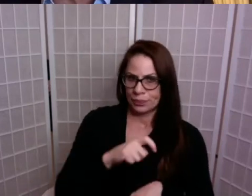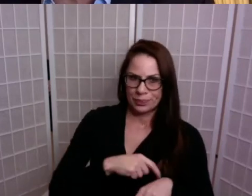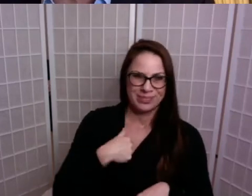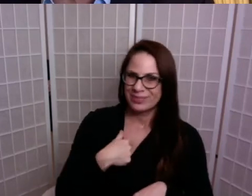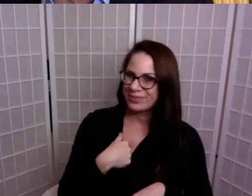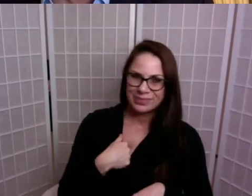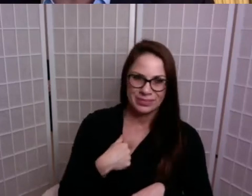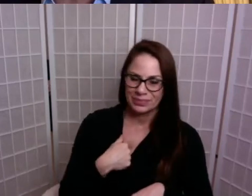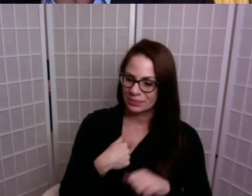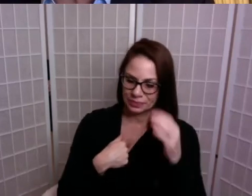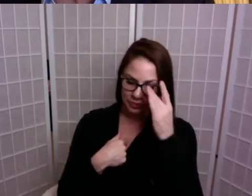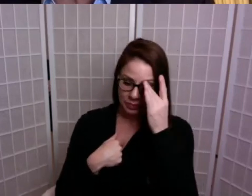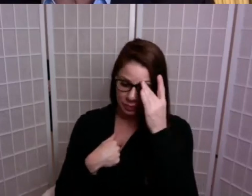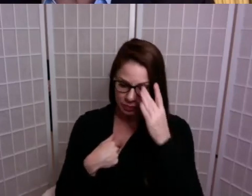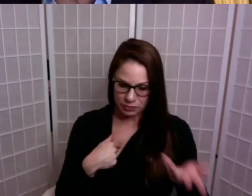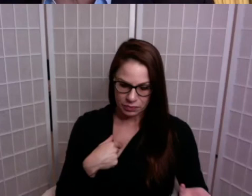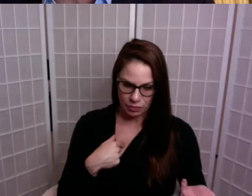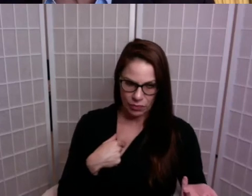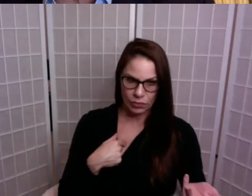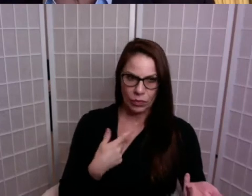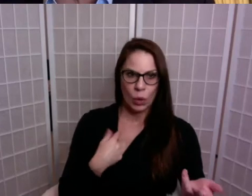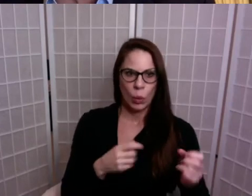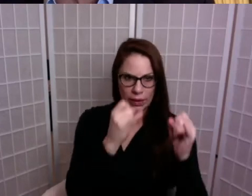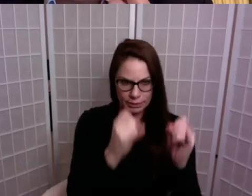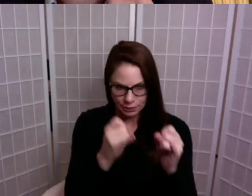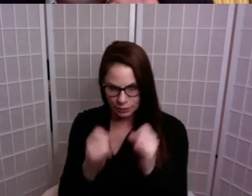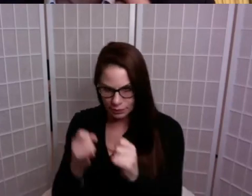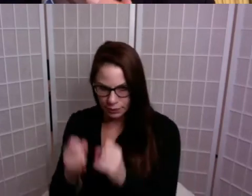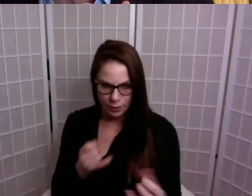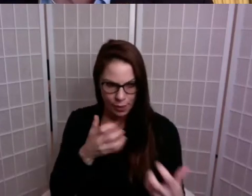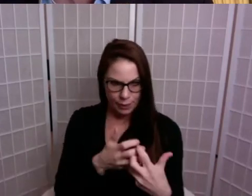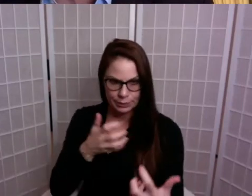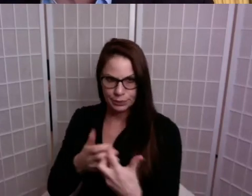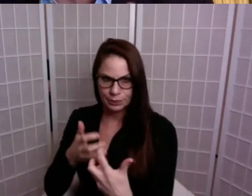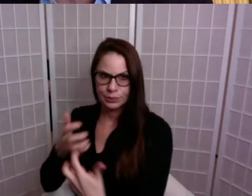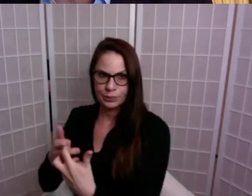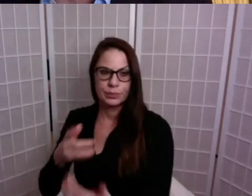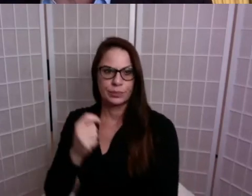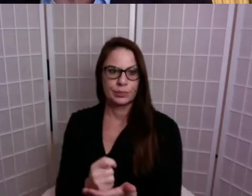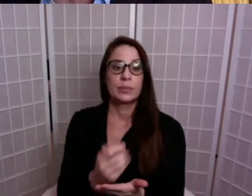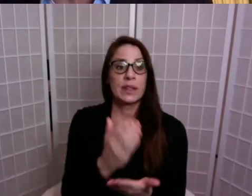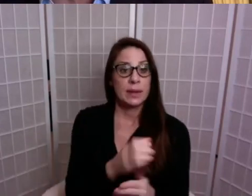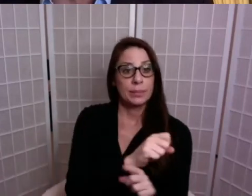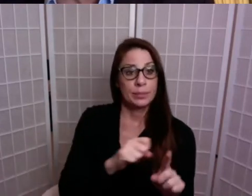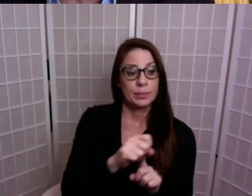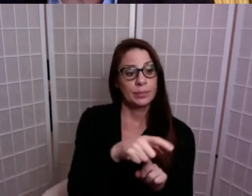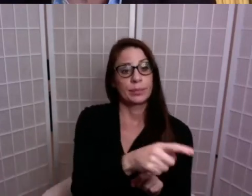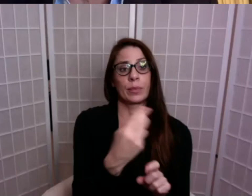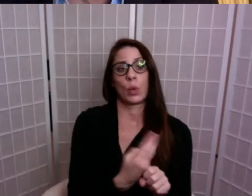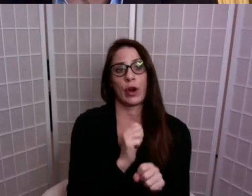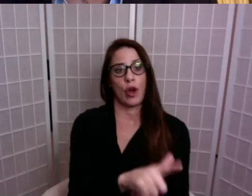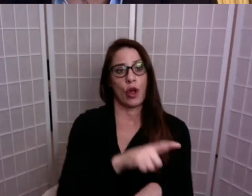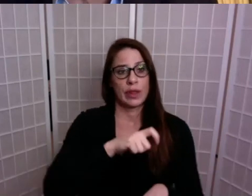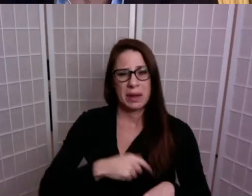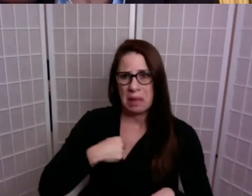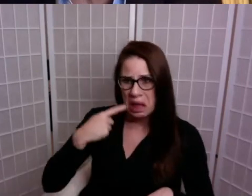say never. I think, we individualize treatment, and there are cases where somebody would wear them all the time. And I think we've met